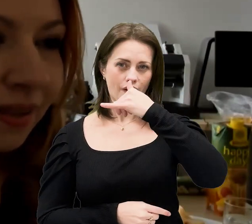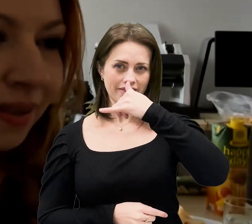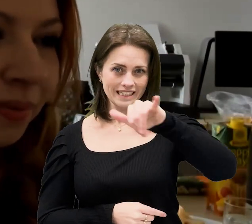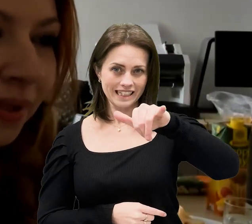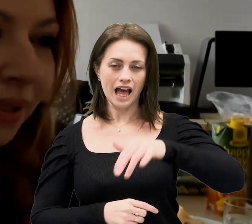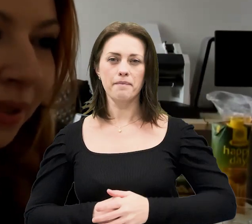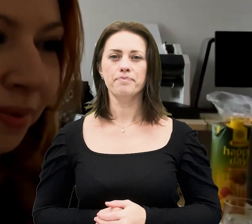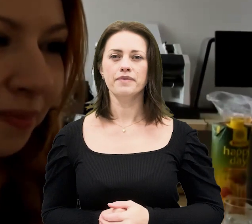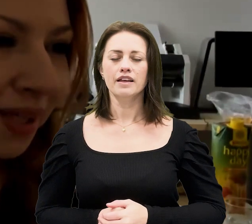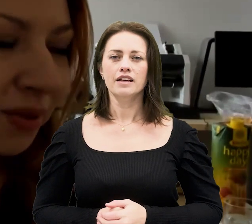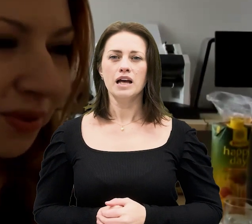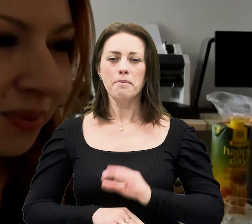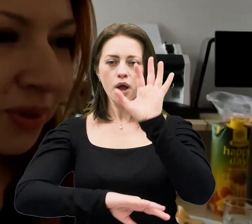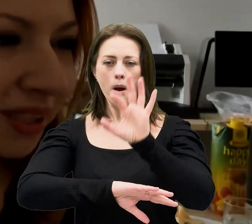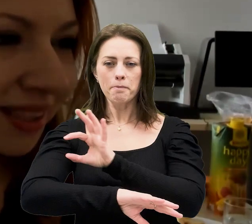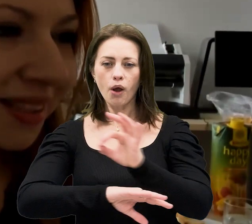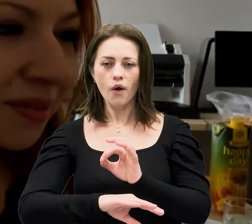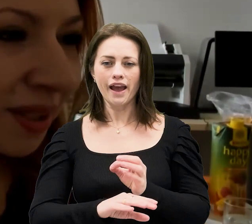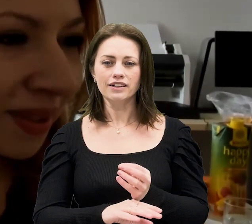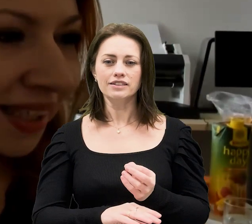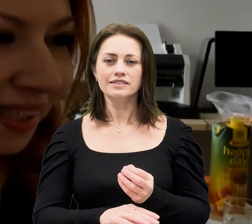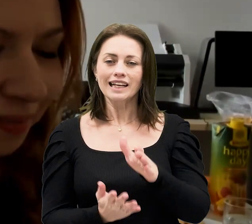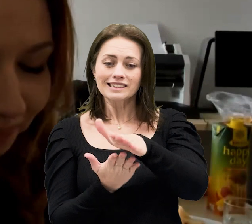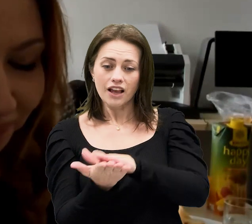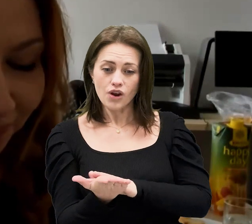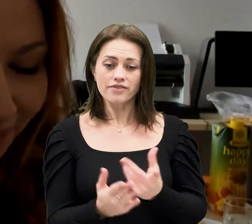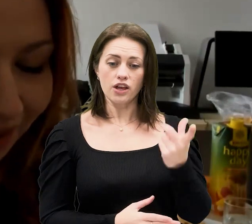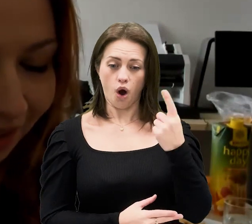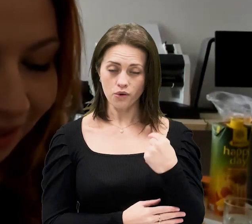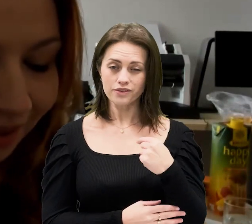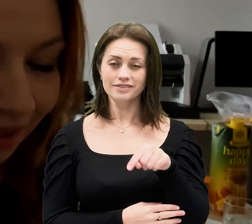Nitra. We were part of the project since the very beginning.